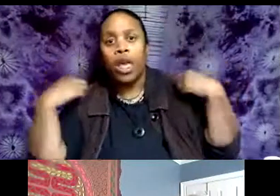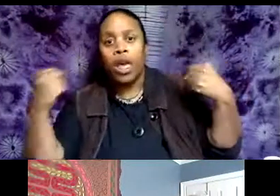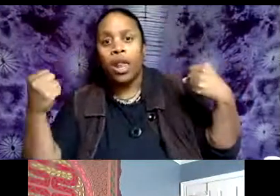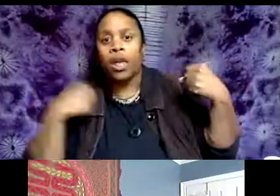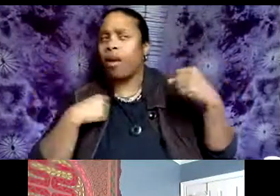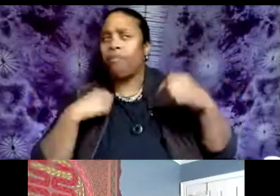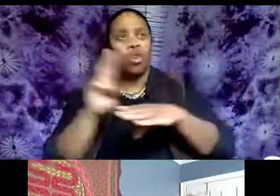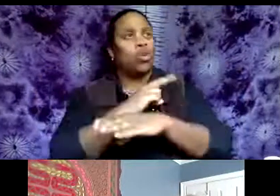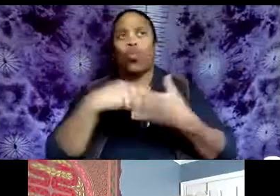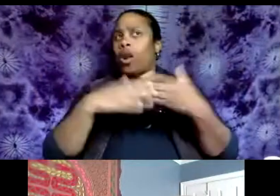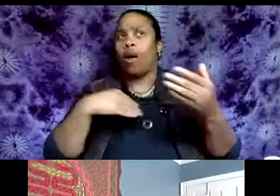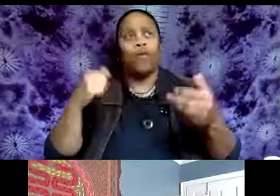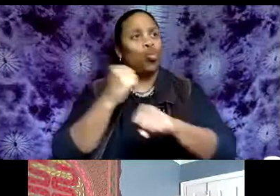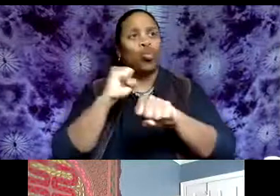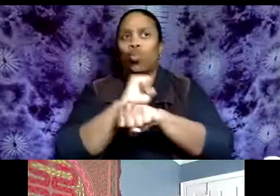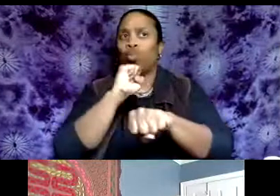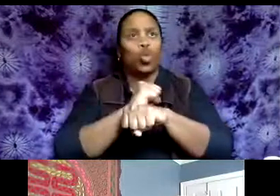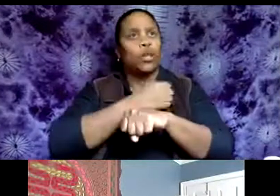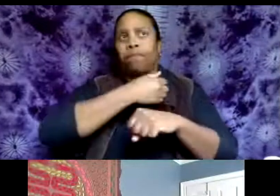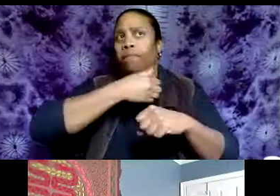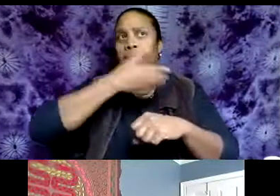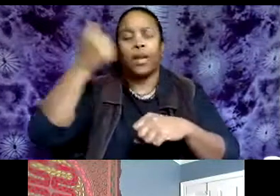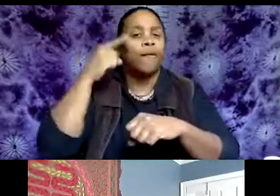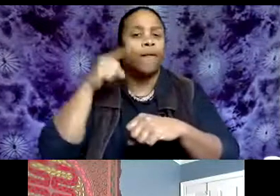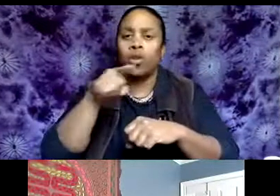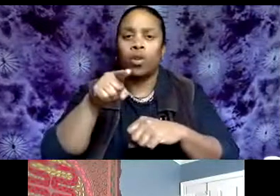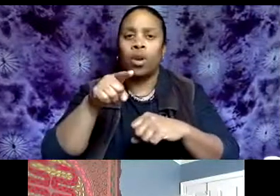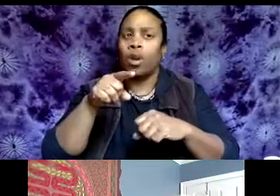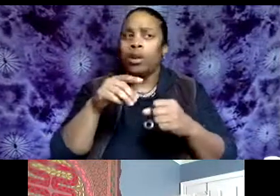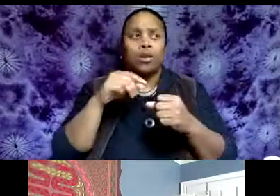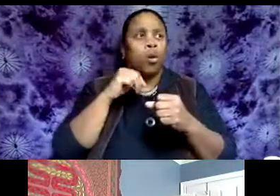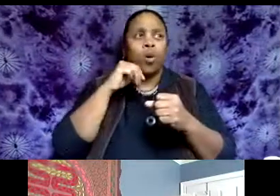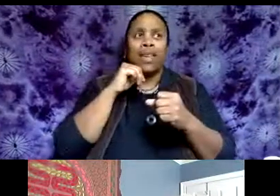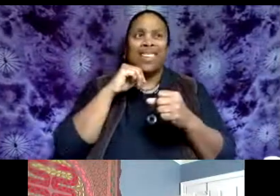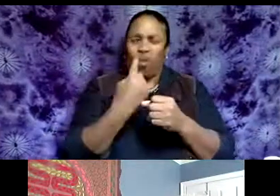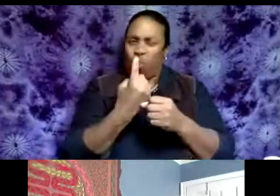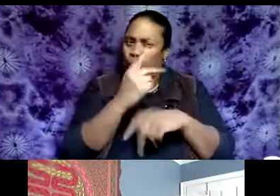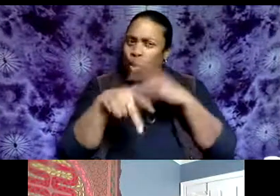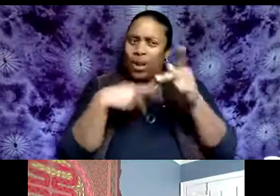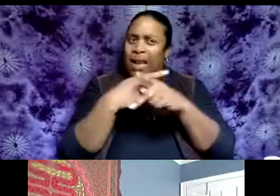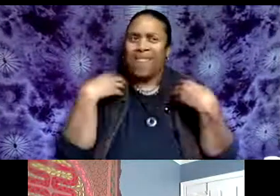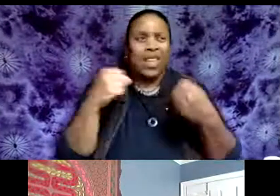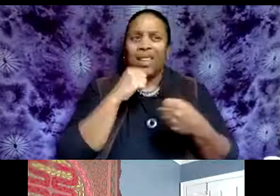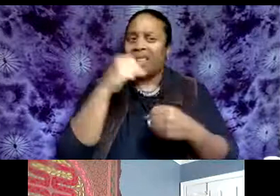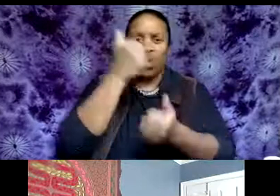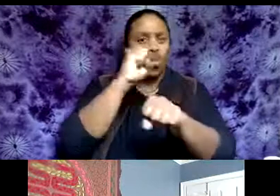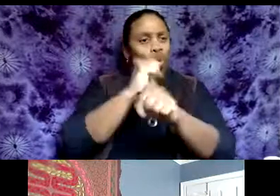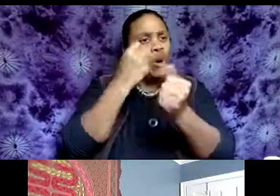best for you, because the same type of healing doesn't work for every person, because we're all